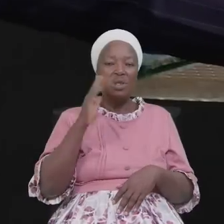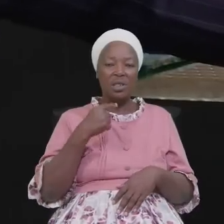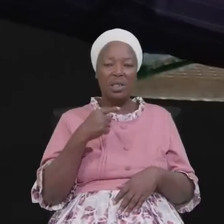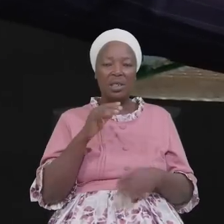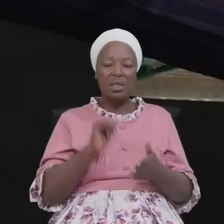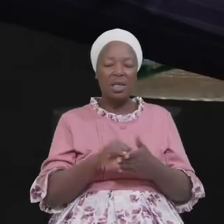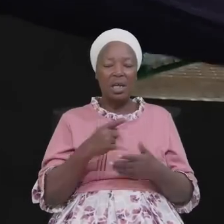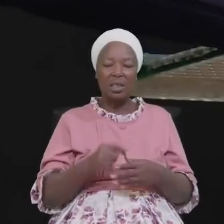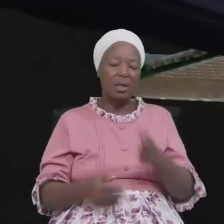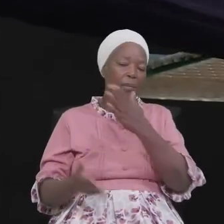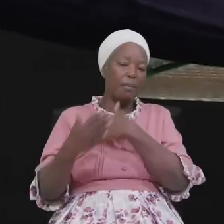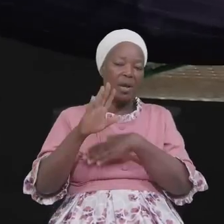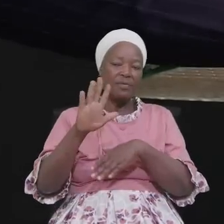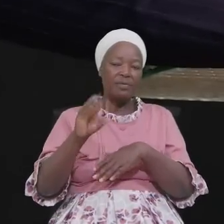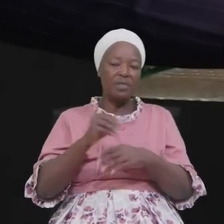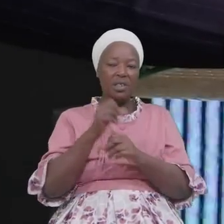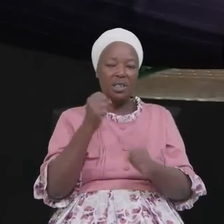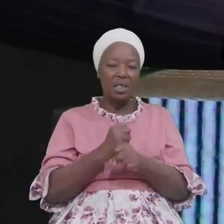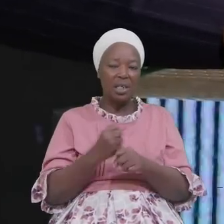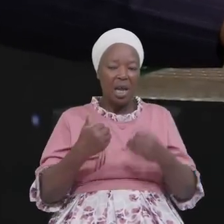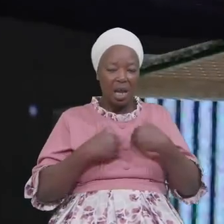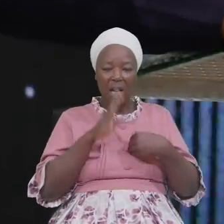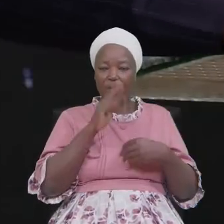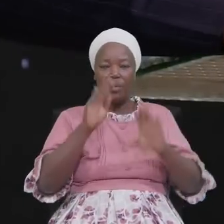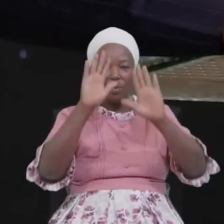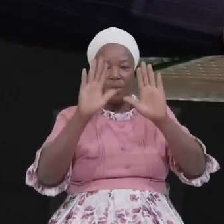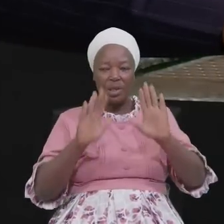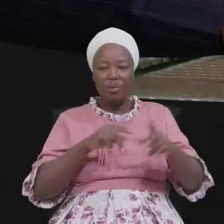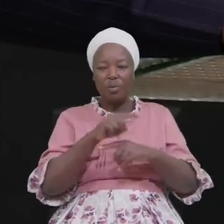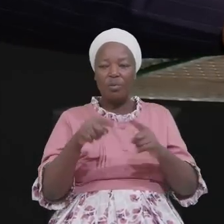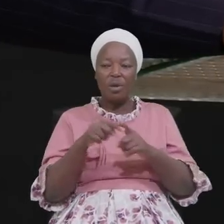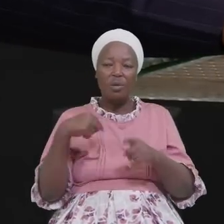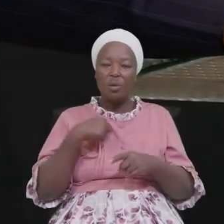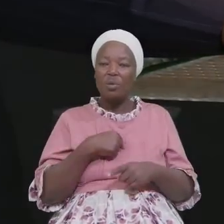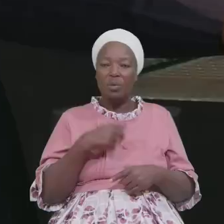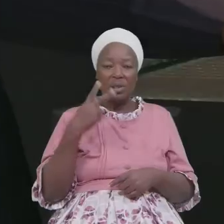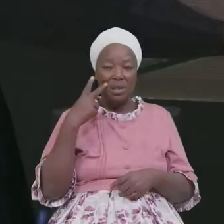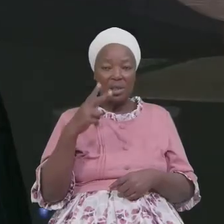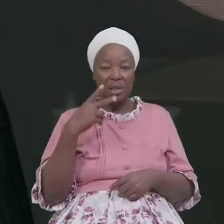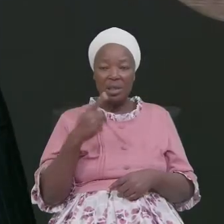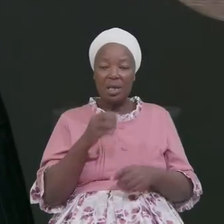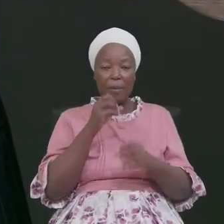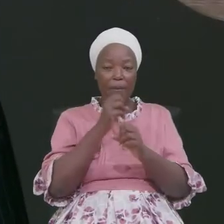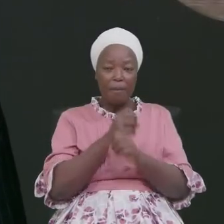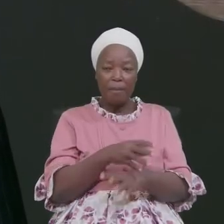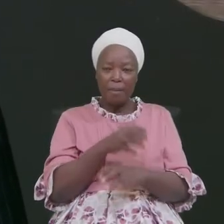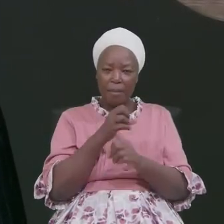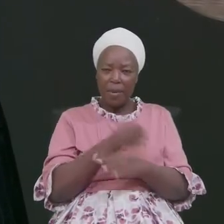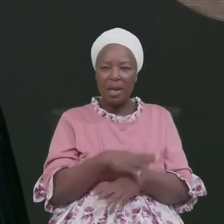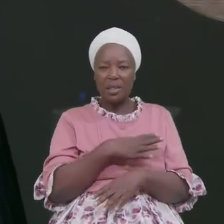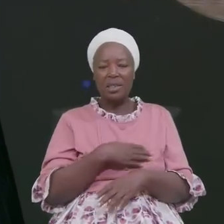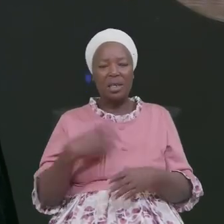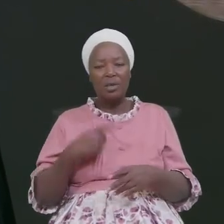50 years have been glorious, when we look at the march, at the